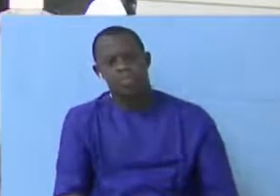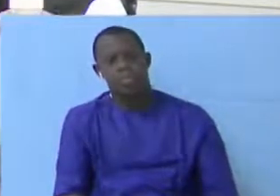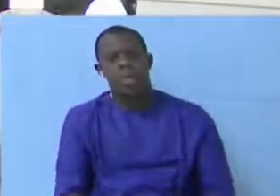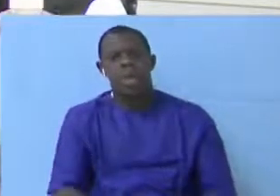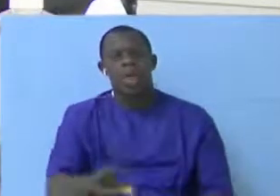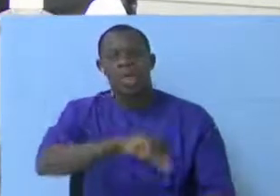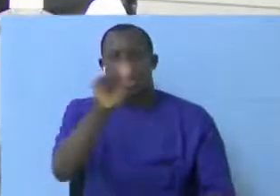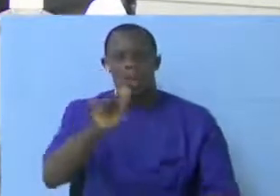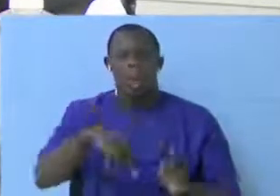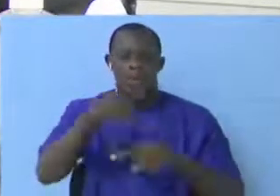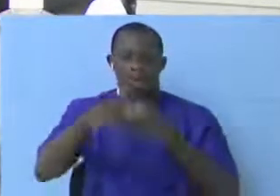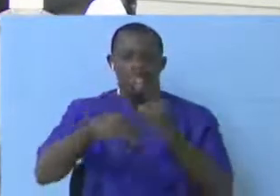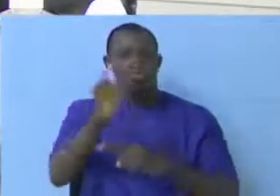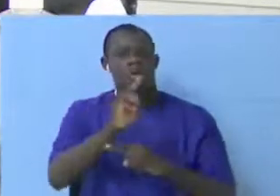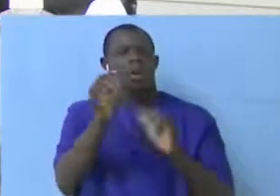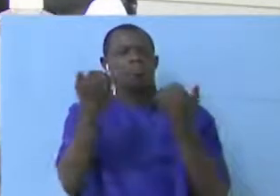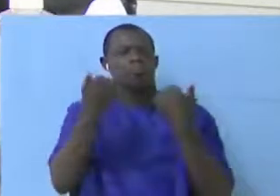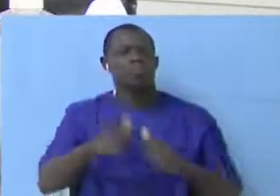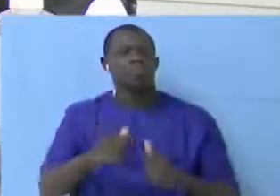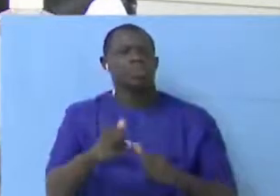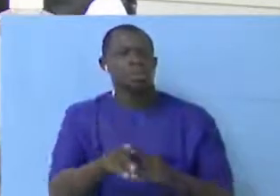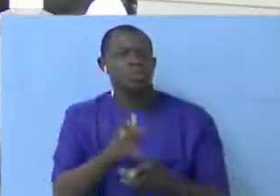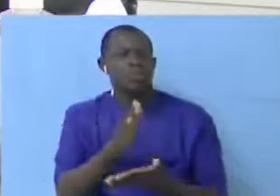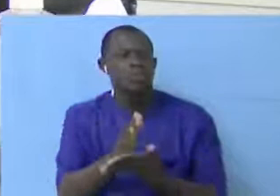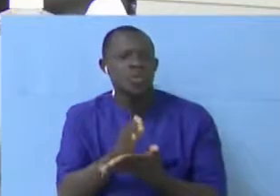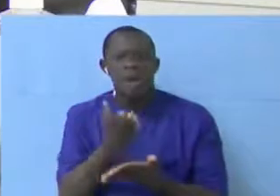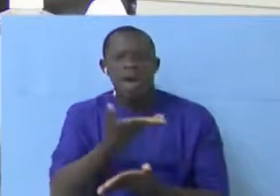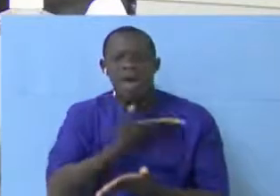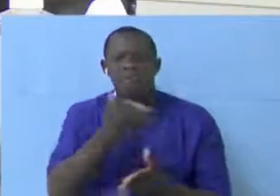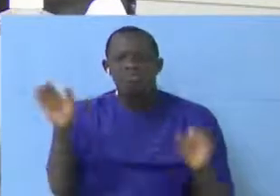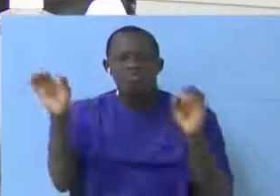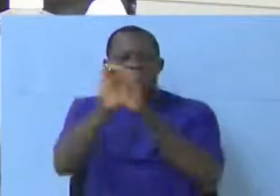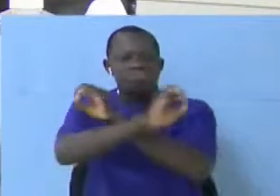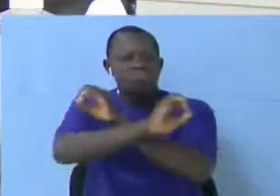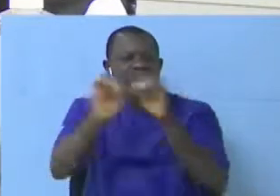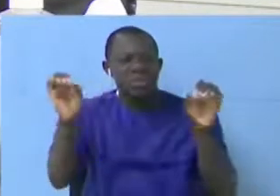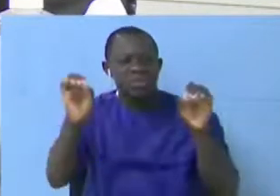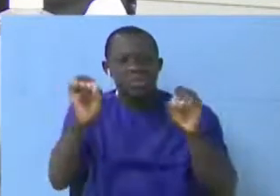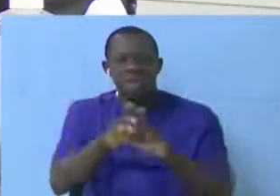the fact of the matter is they didn't even have a needle in their possession.